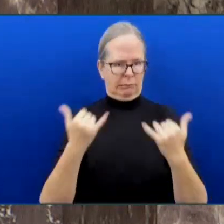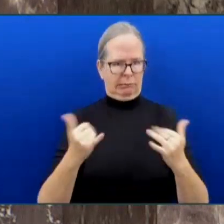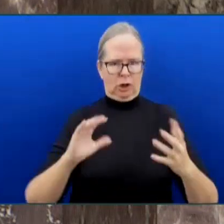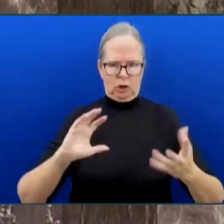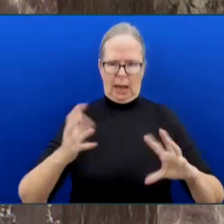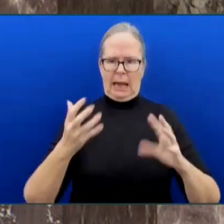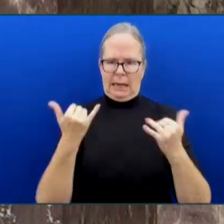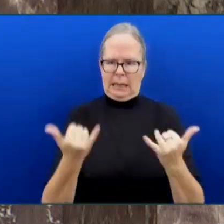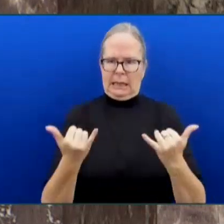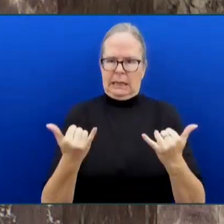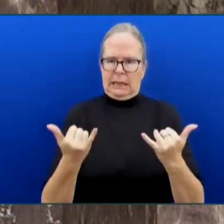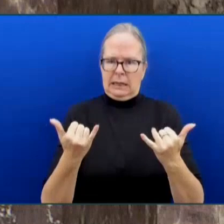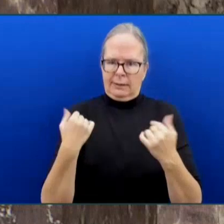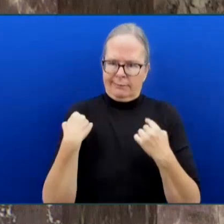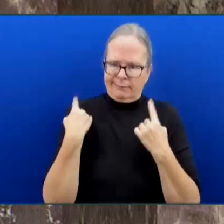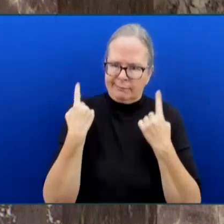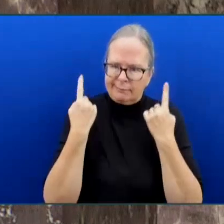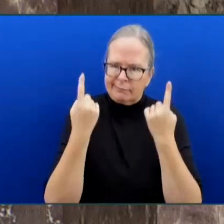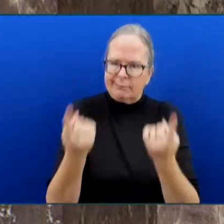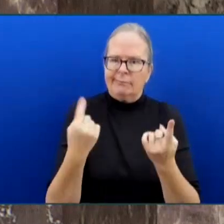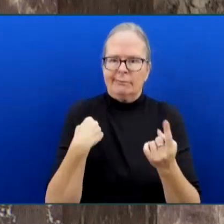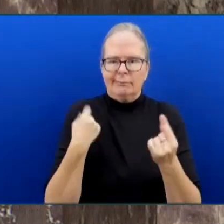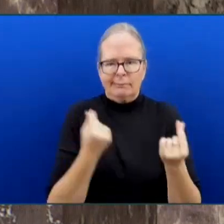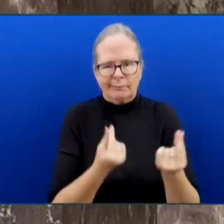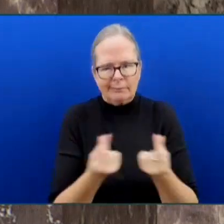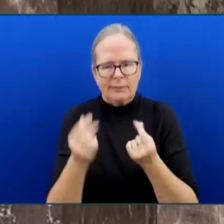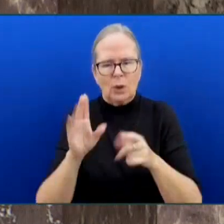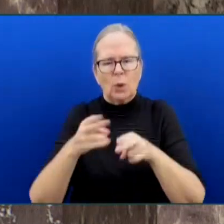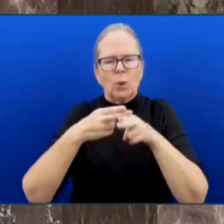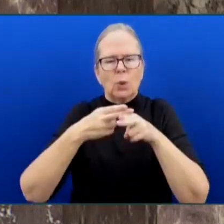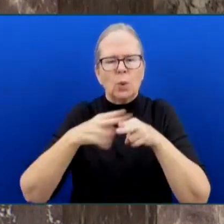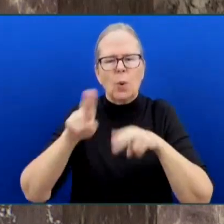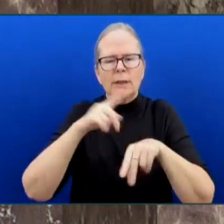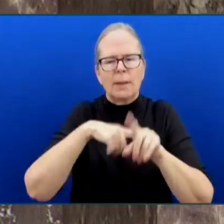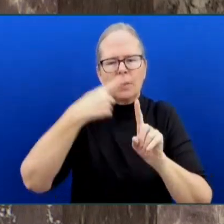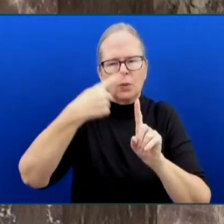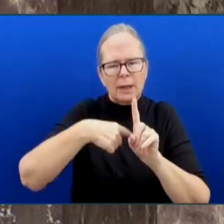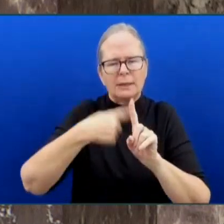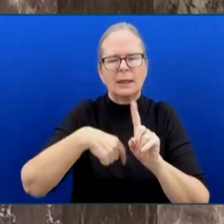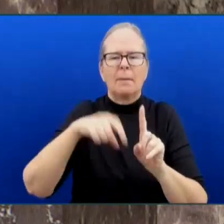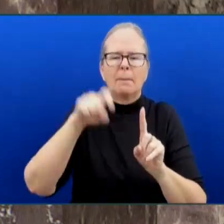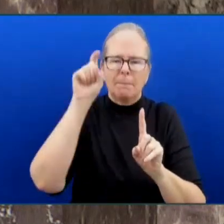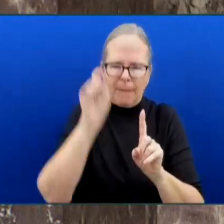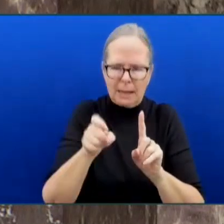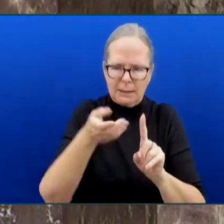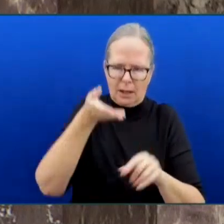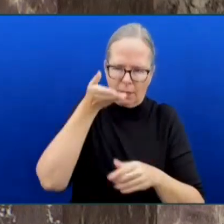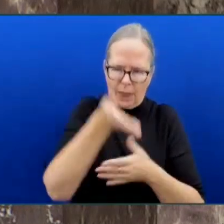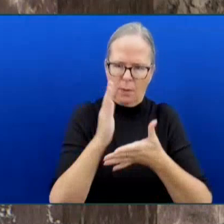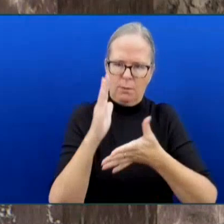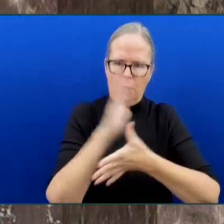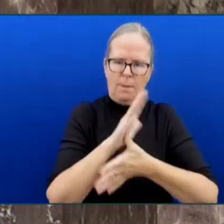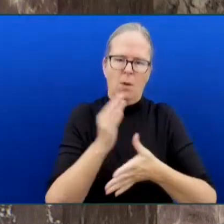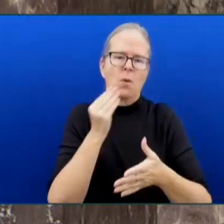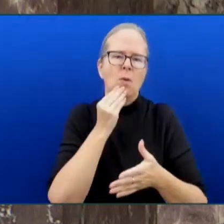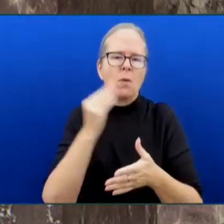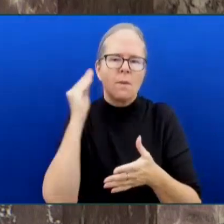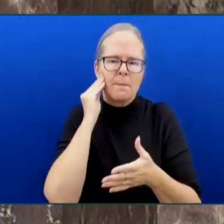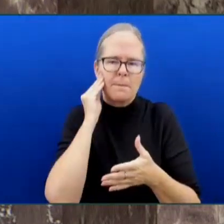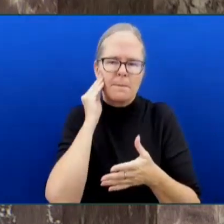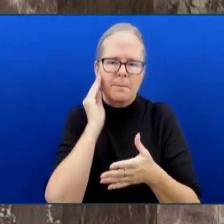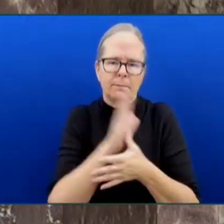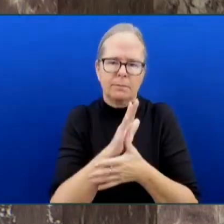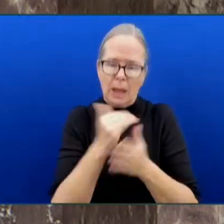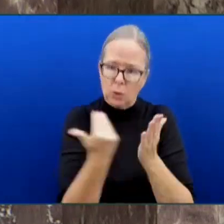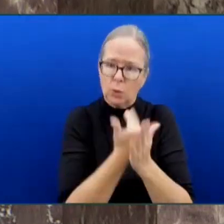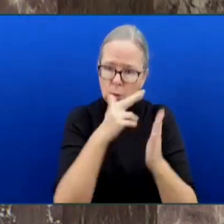an important step. In fact, it's being applauded across the country. We've had other provinces that have reached out and said, can we talk about this legislation? Can we talk about how we